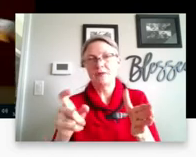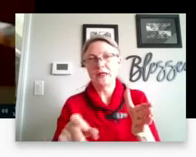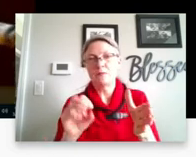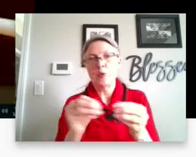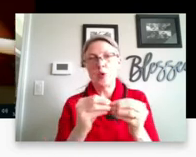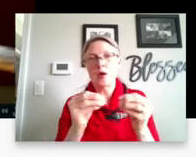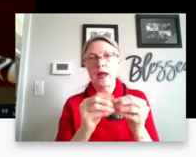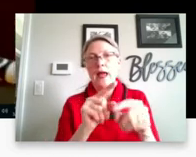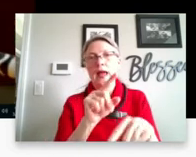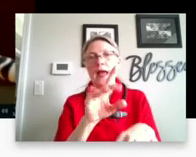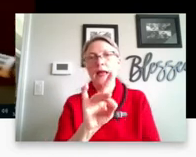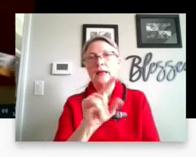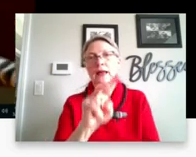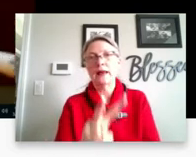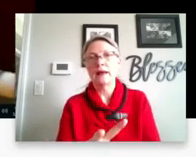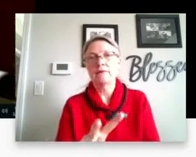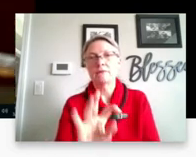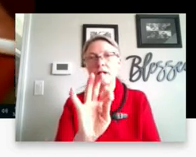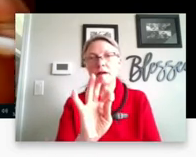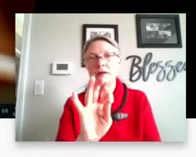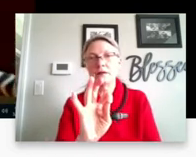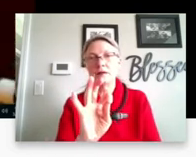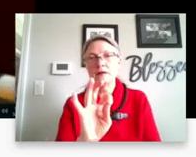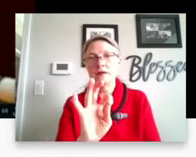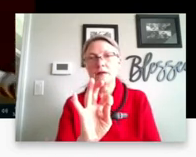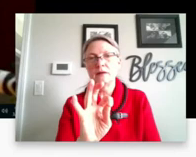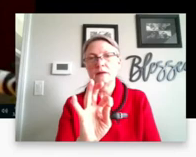8.5, 9,